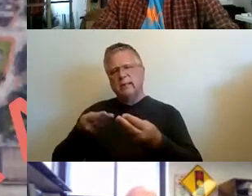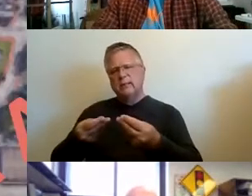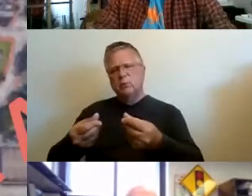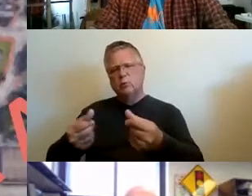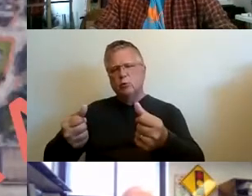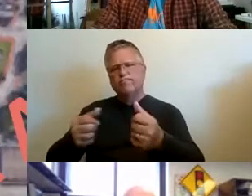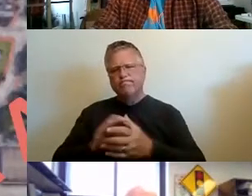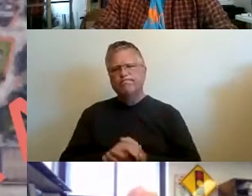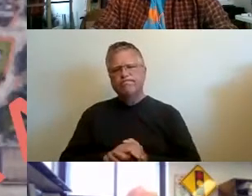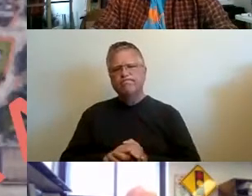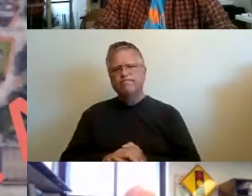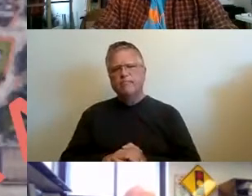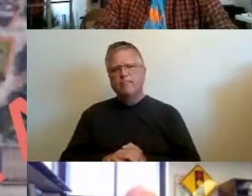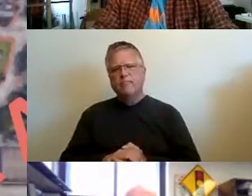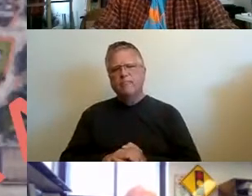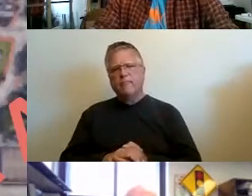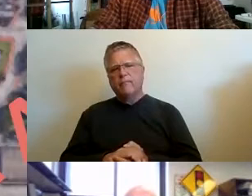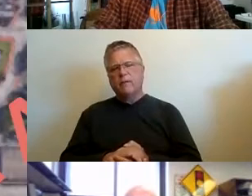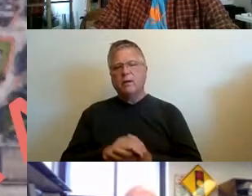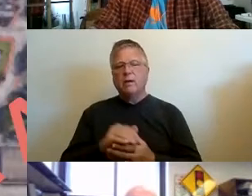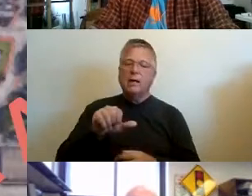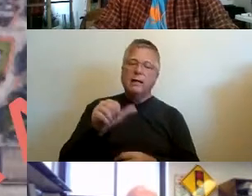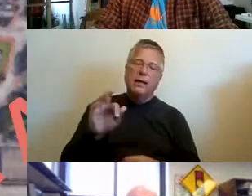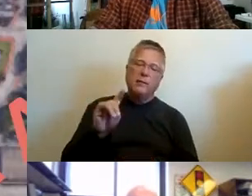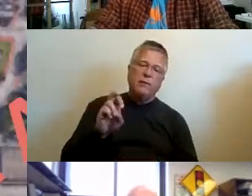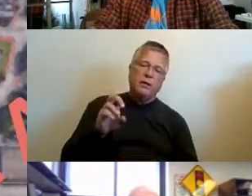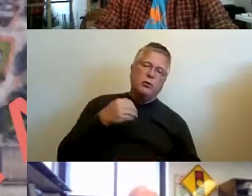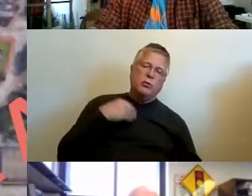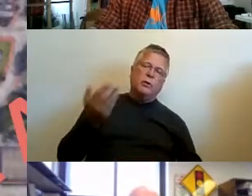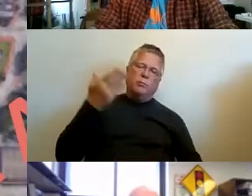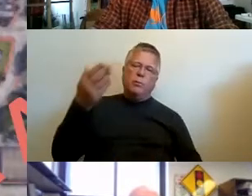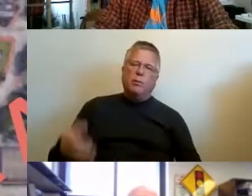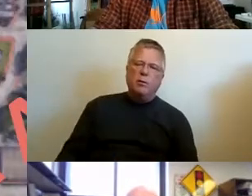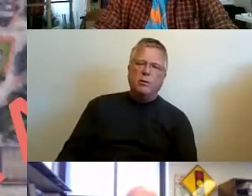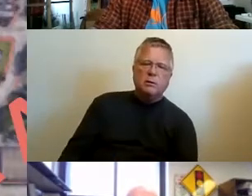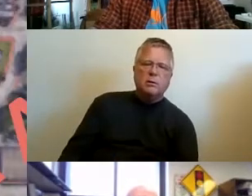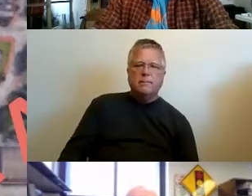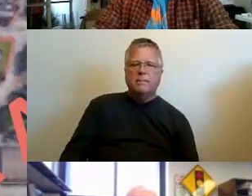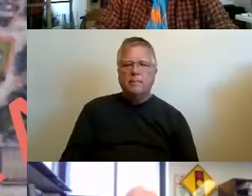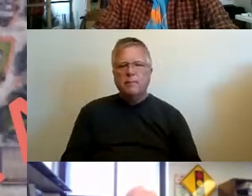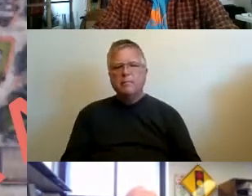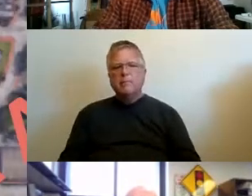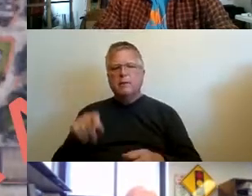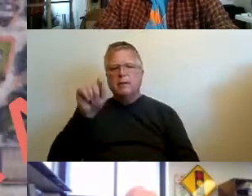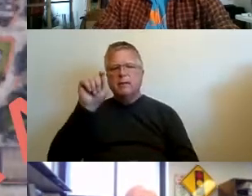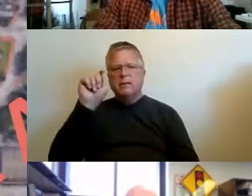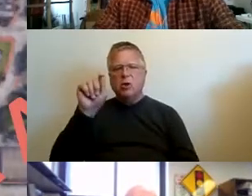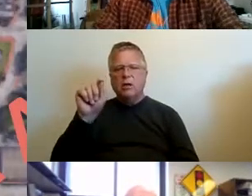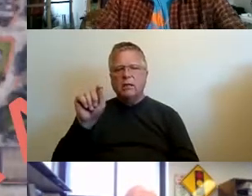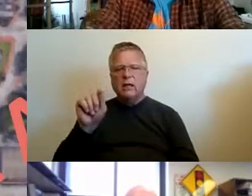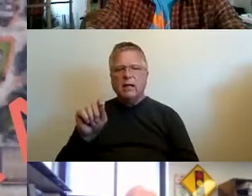Going, I guess we'll say, to another feature that we have proposed here, the dotted line circles. So